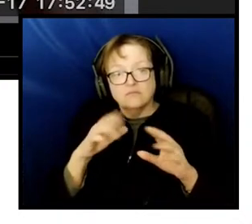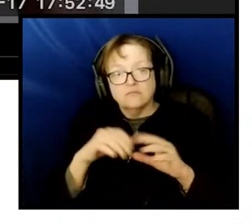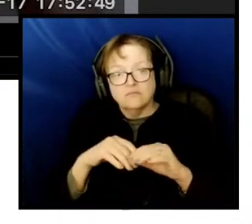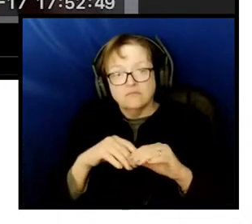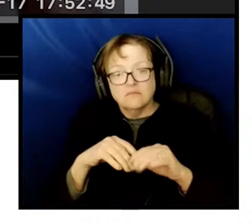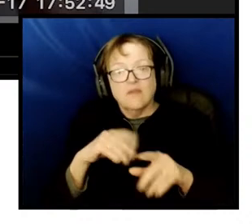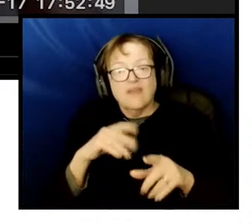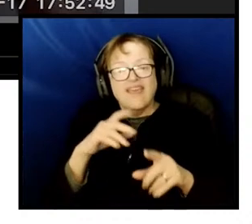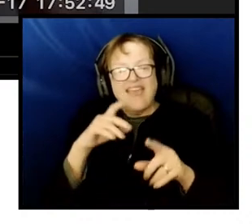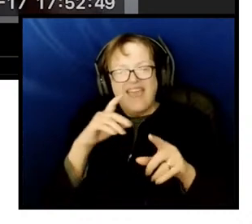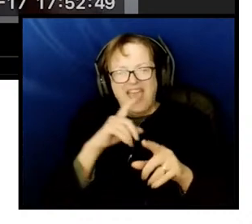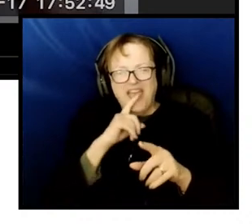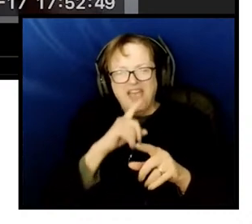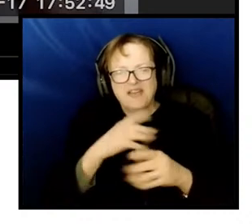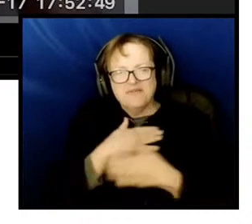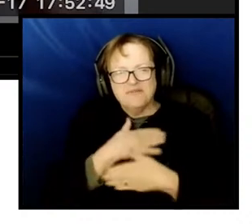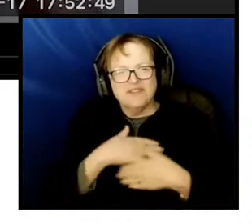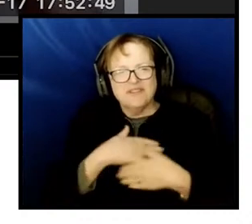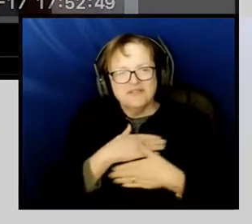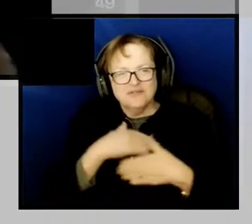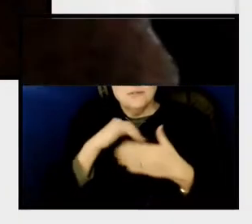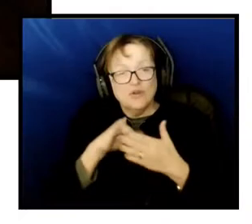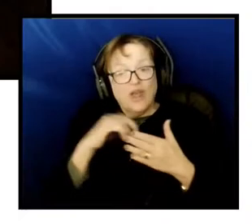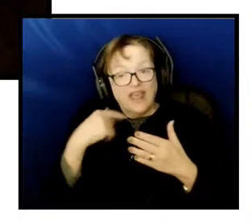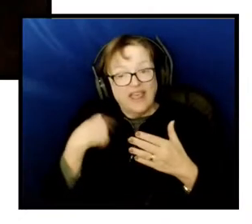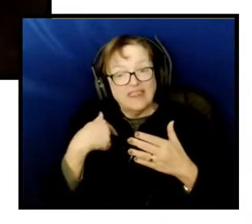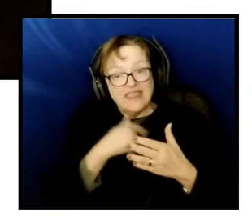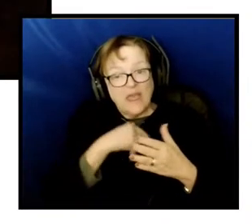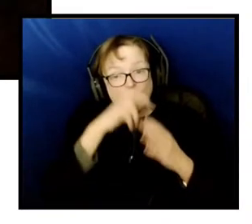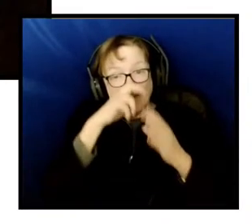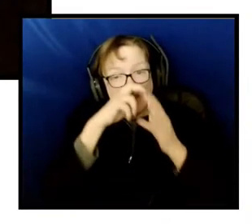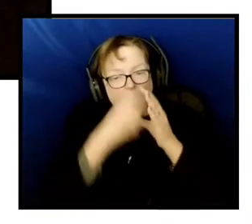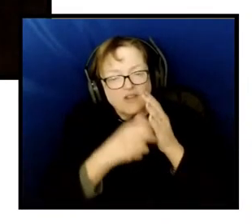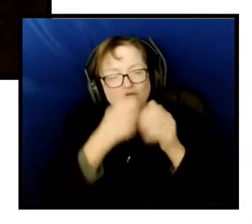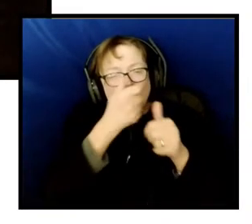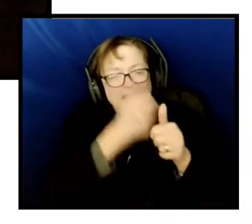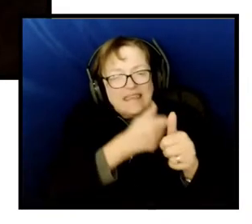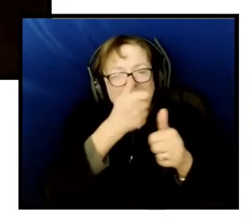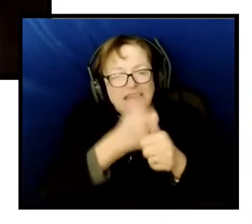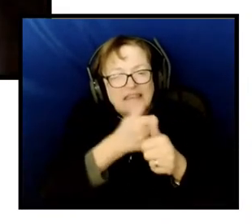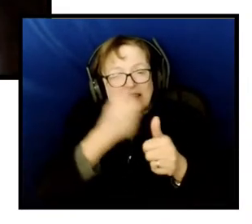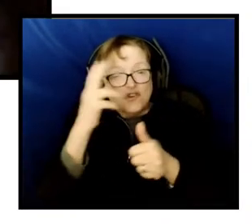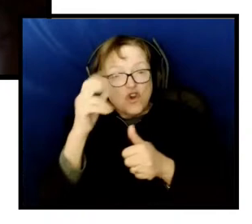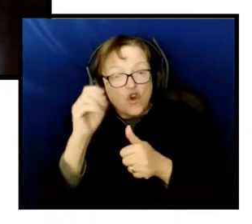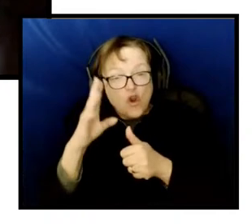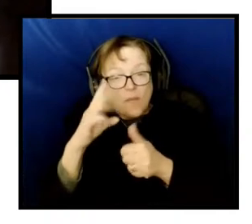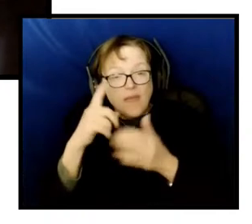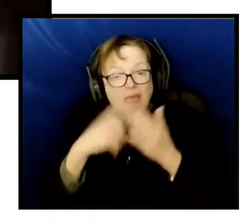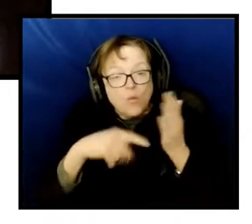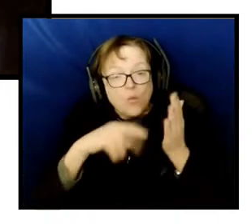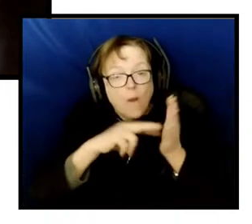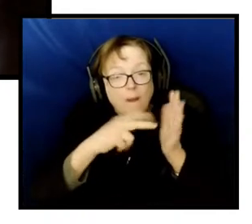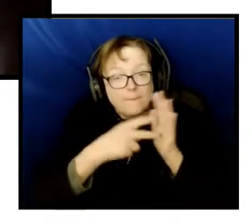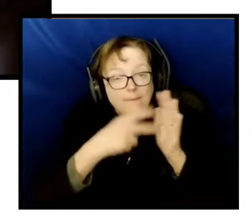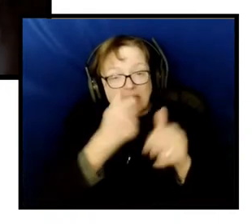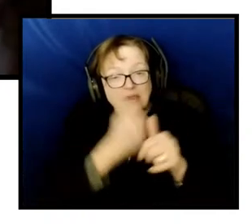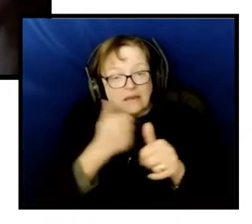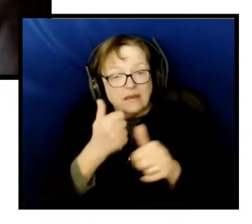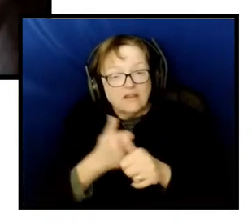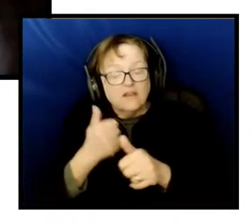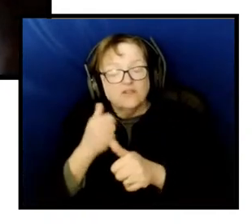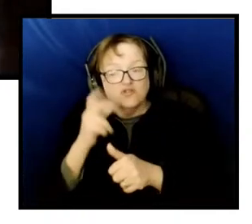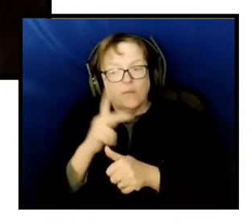I also really enjoyed that we got into what the meaning of each herb was, so people can have that for their own knowledge.